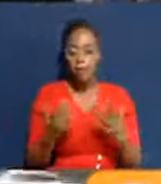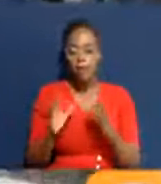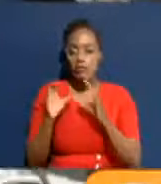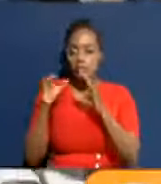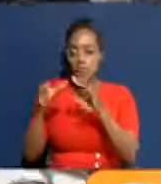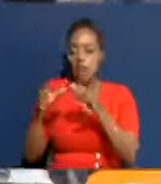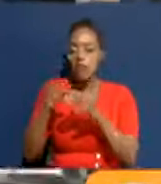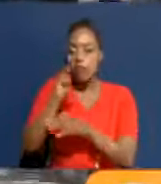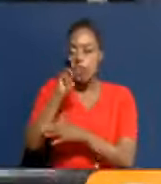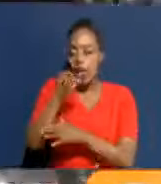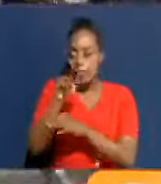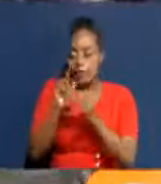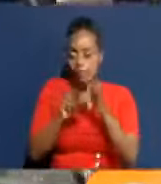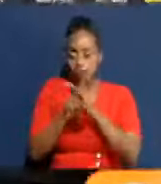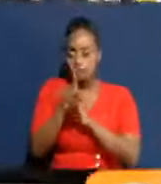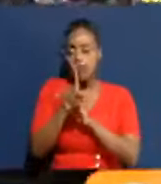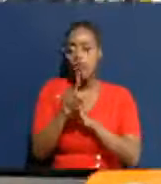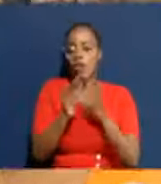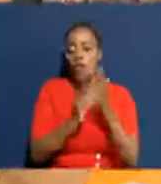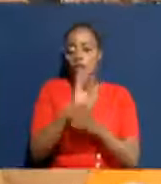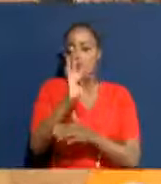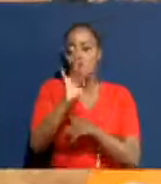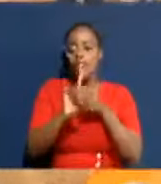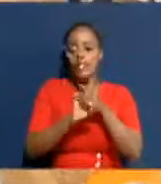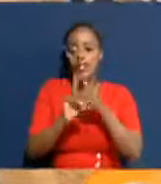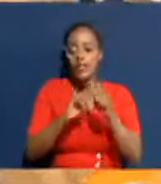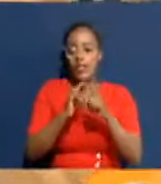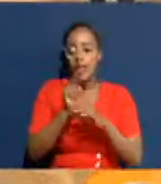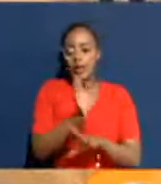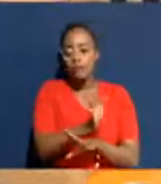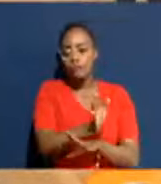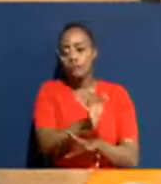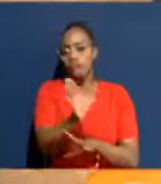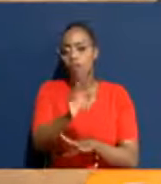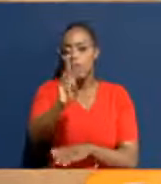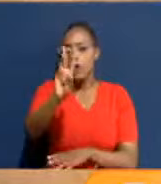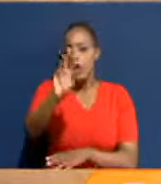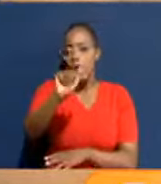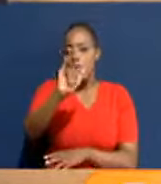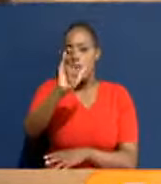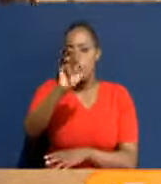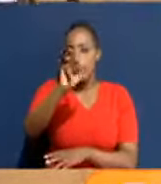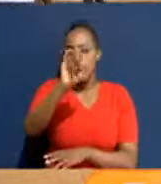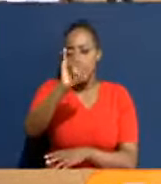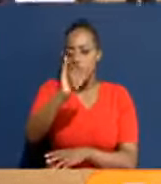of lawmakers snaked its way through Kawangware before branching off to Wayaki Way.